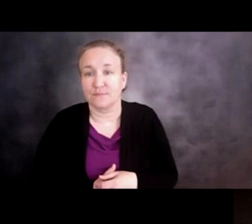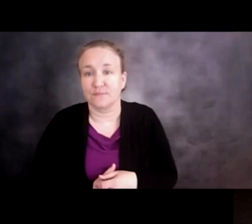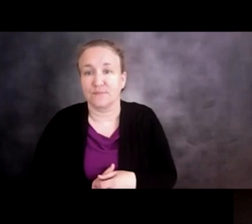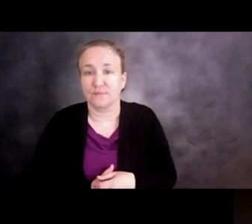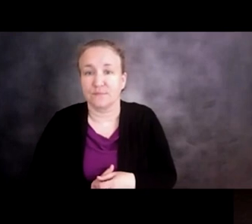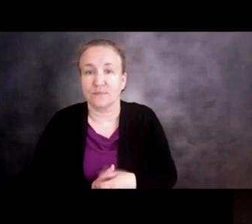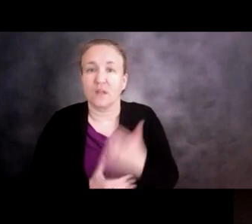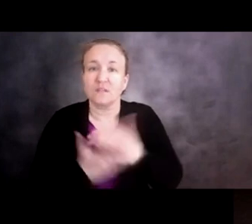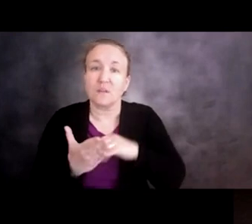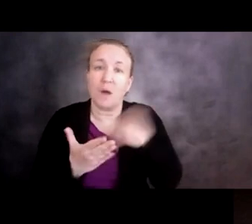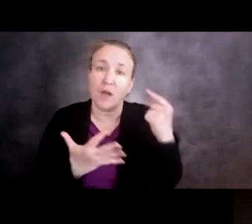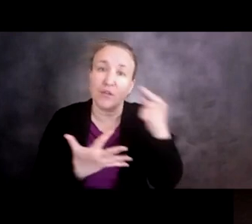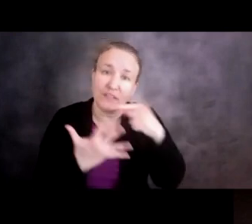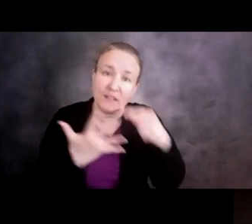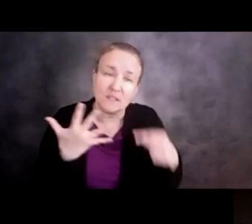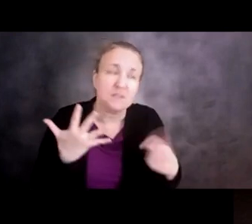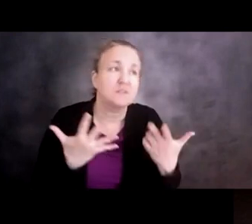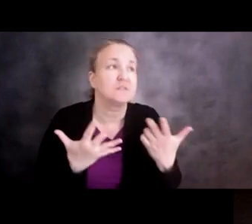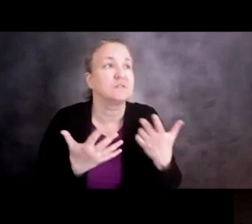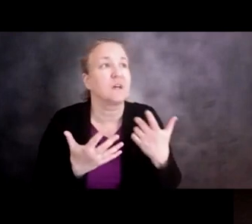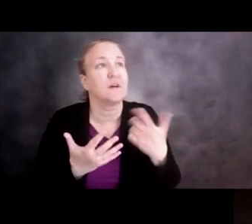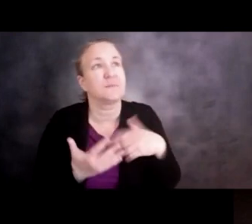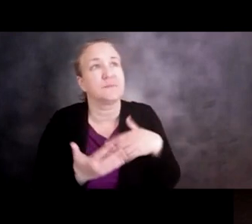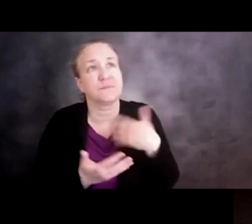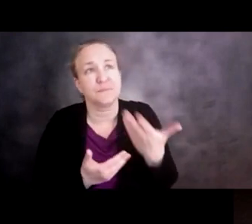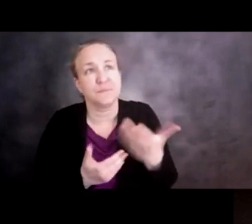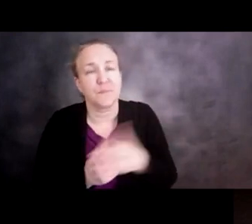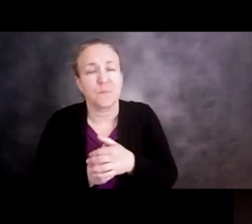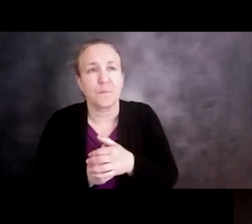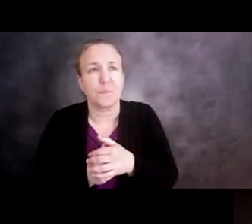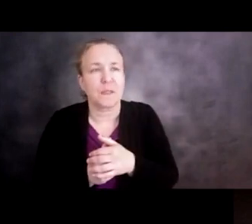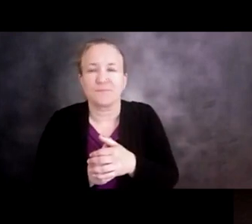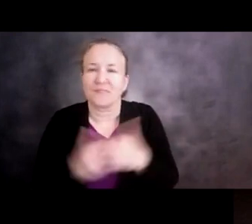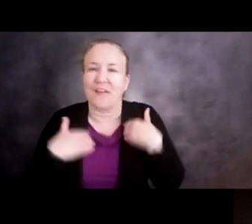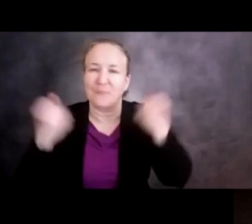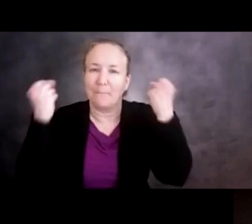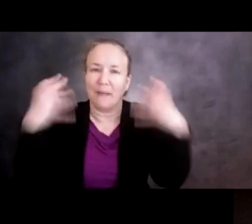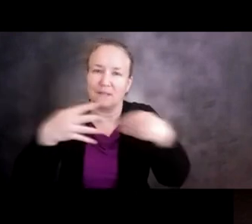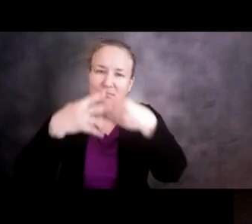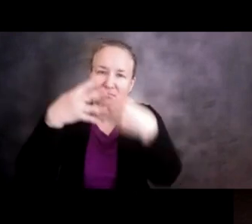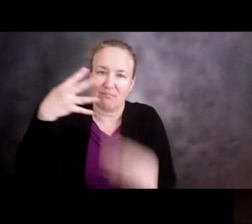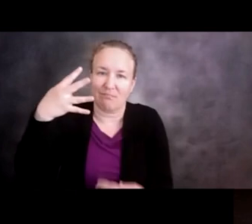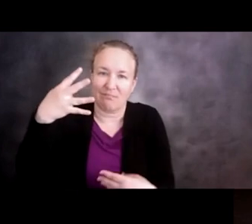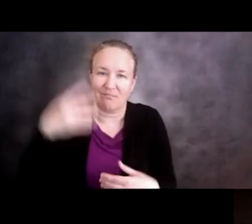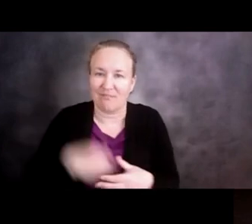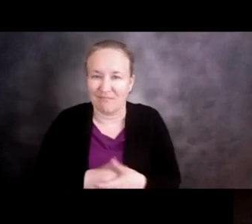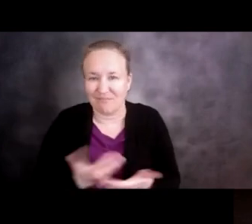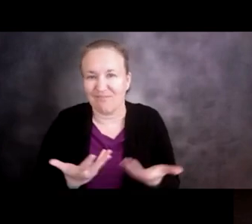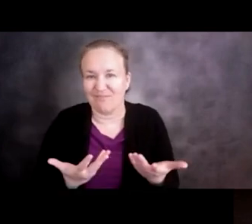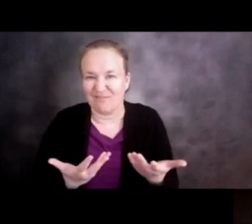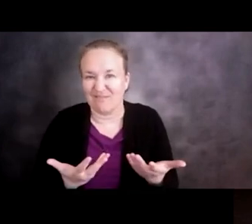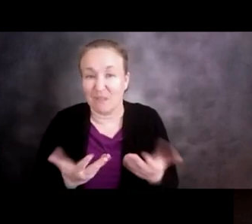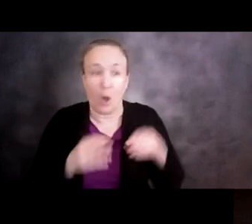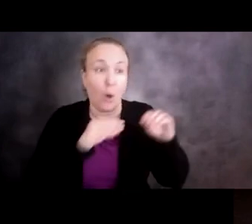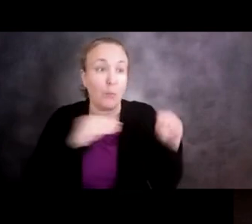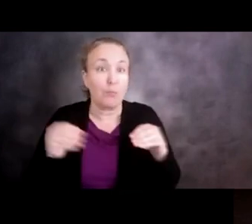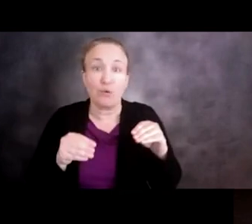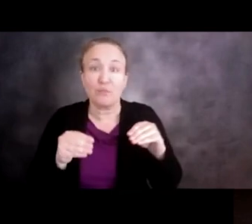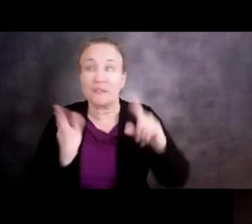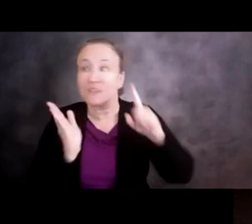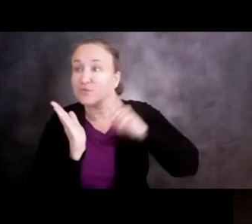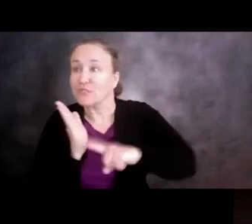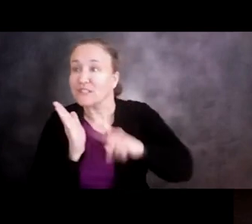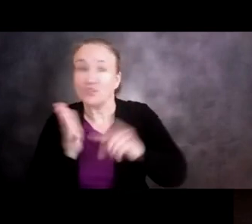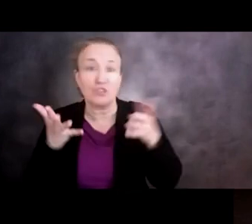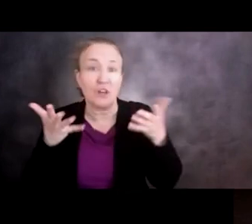Some other practices, there's just so many. It's not just movement and research.